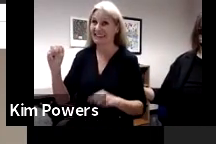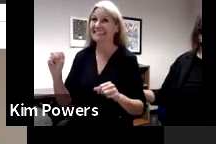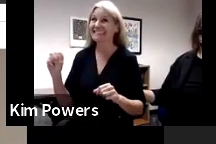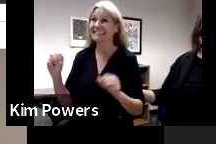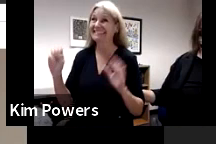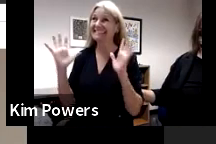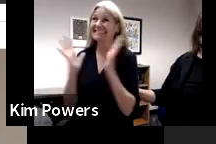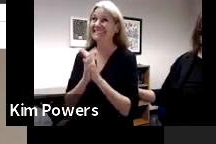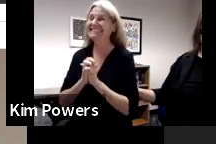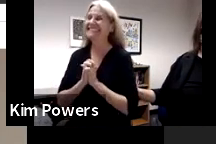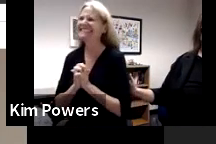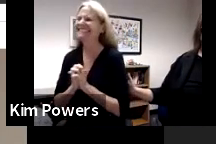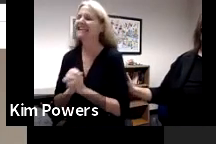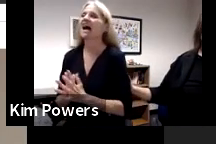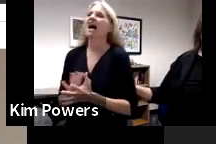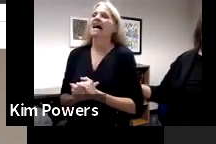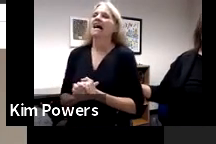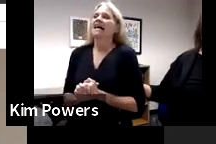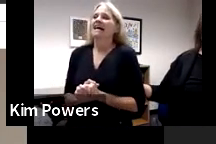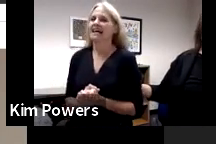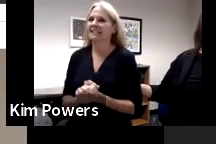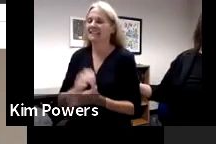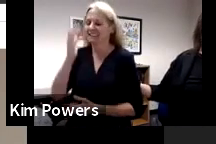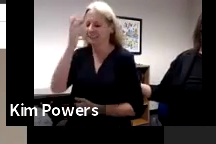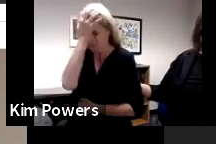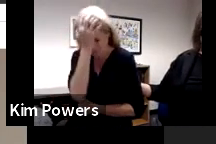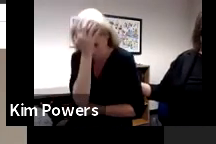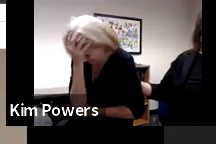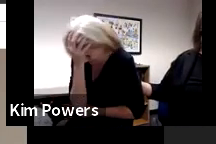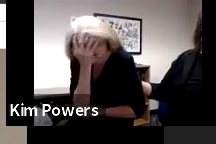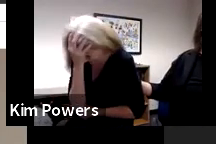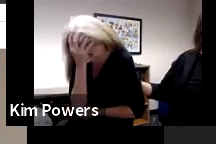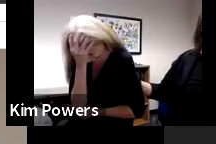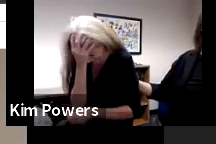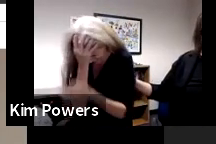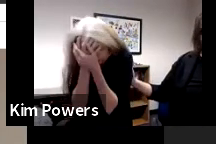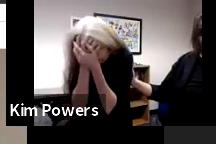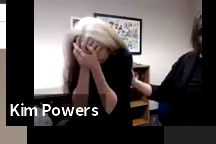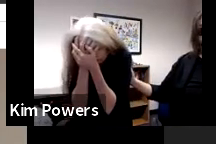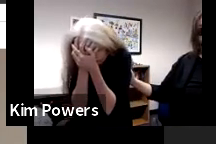www.kimsworld.com. So as I think about those memories,